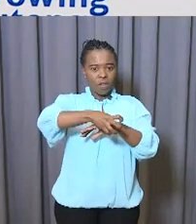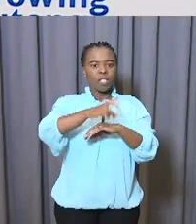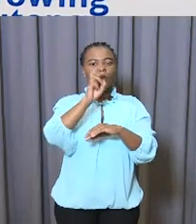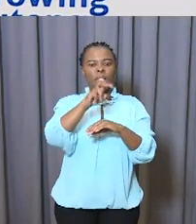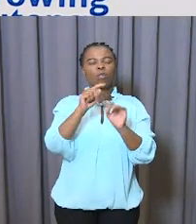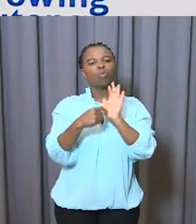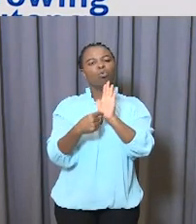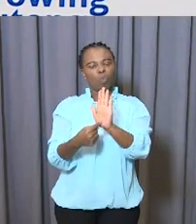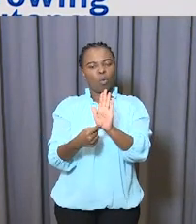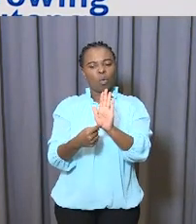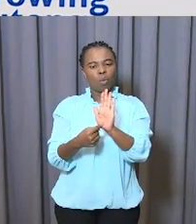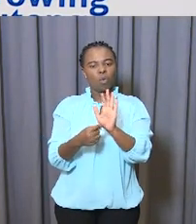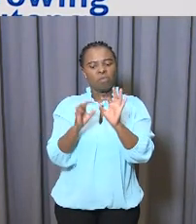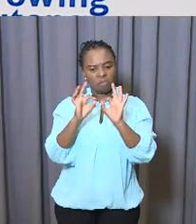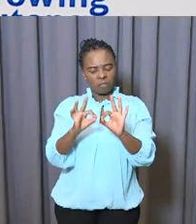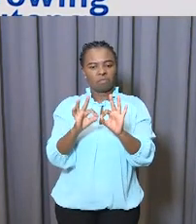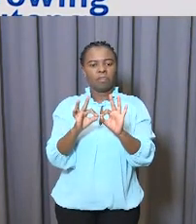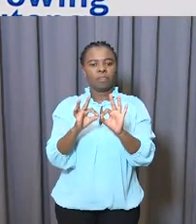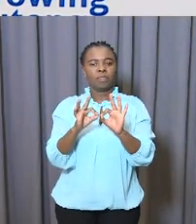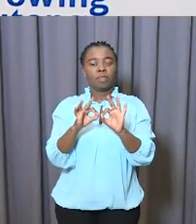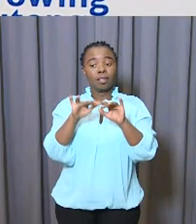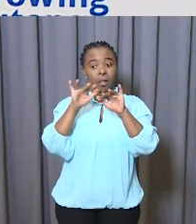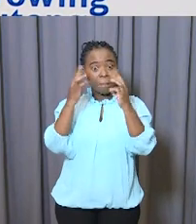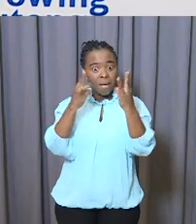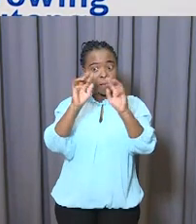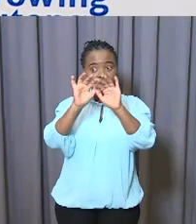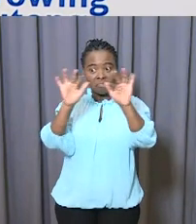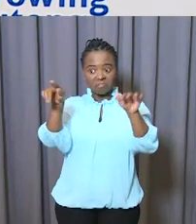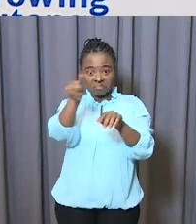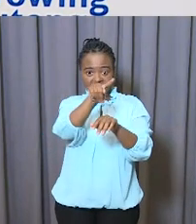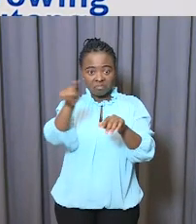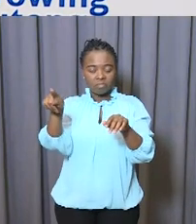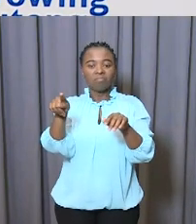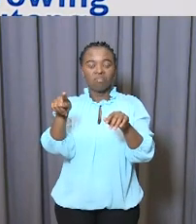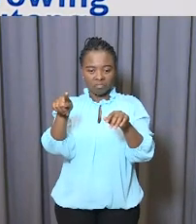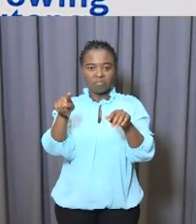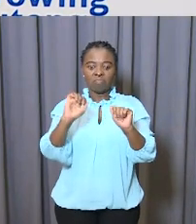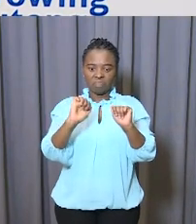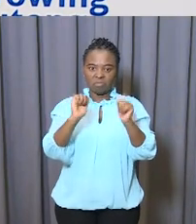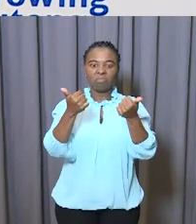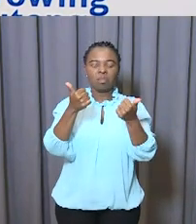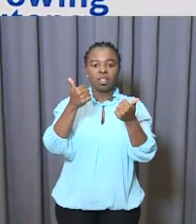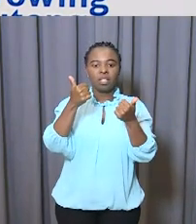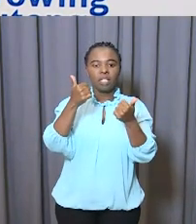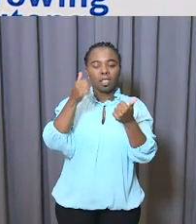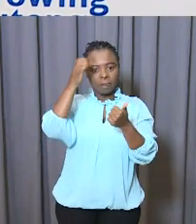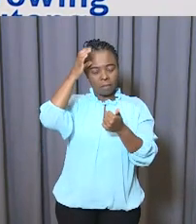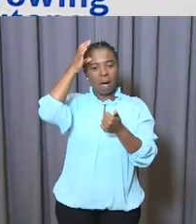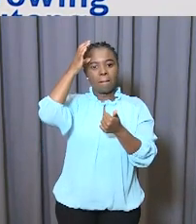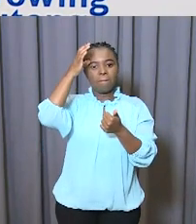know, that our public are well educated in terms of preventative